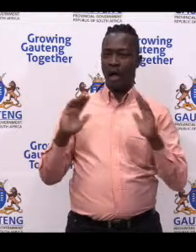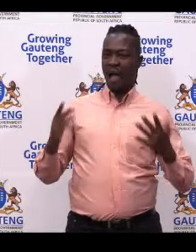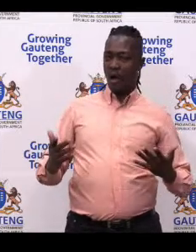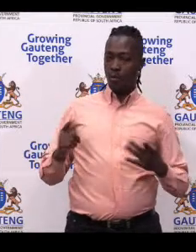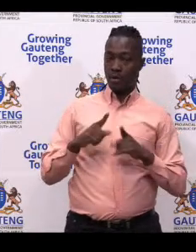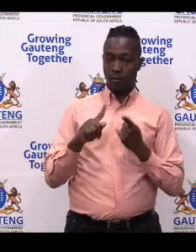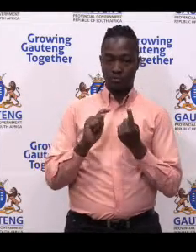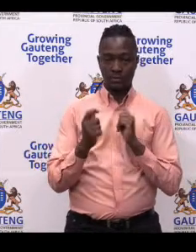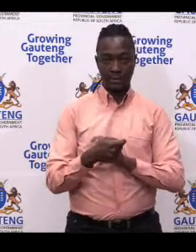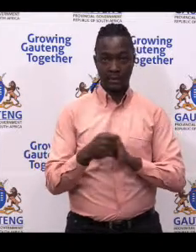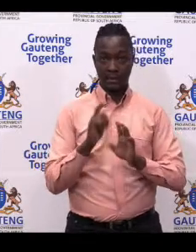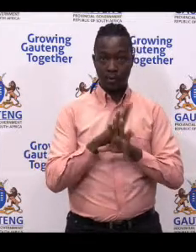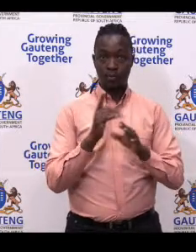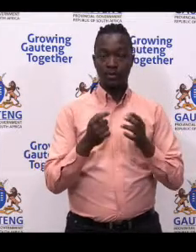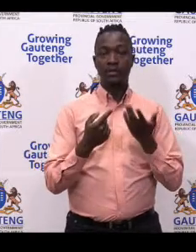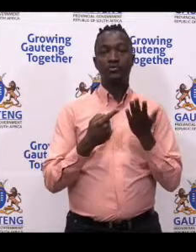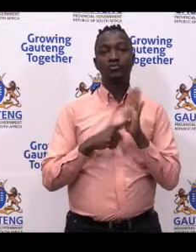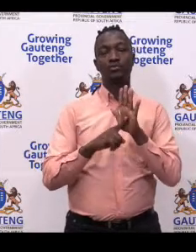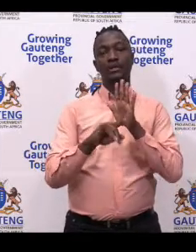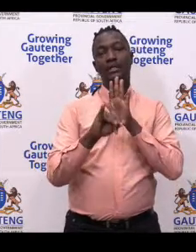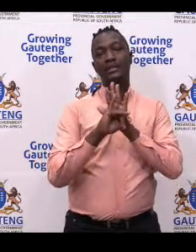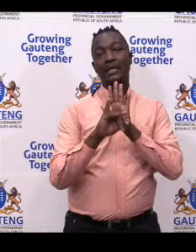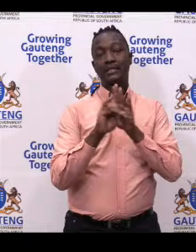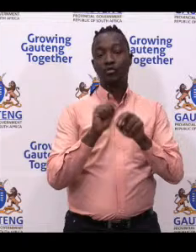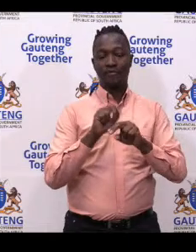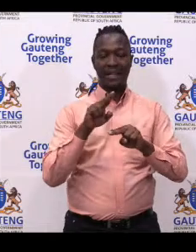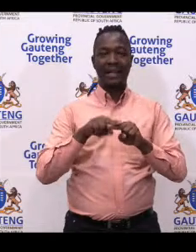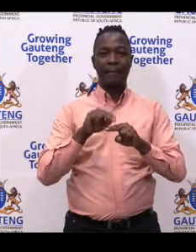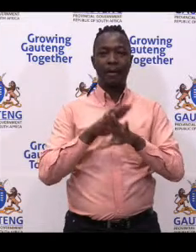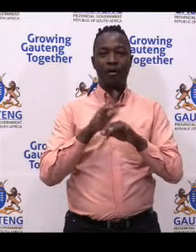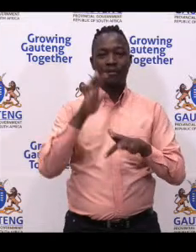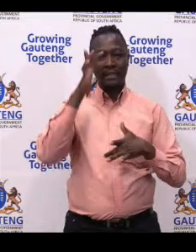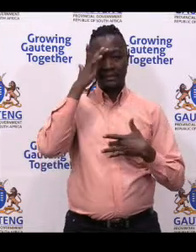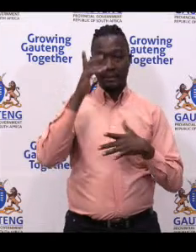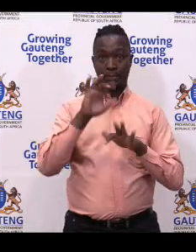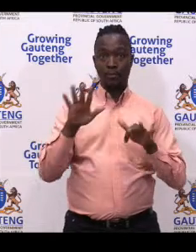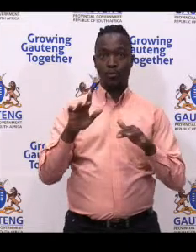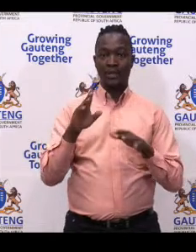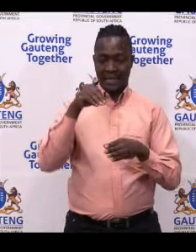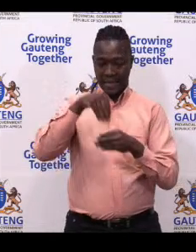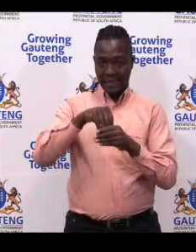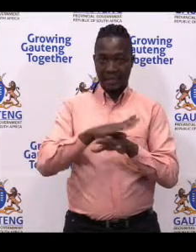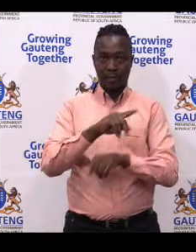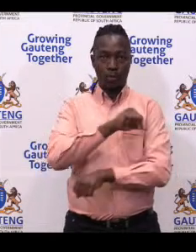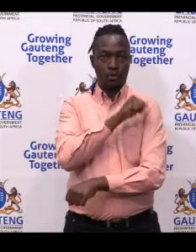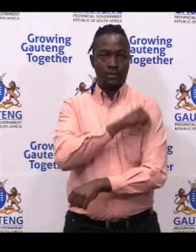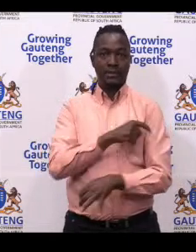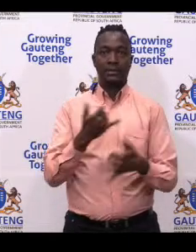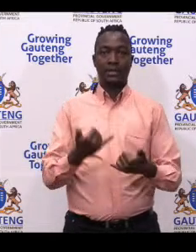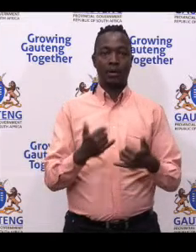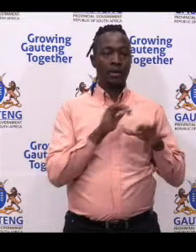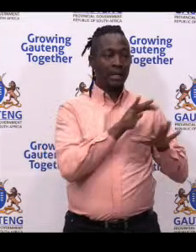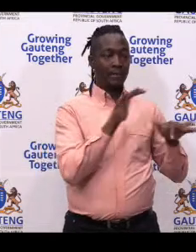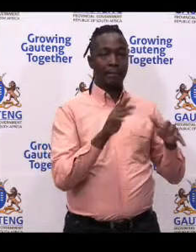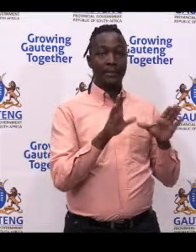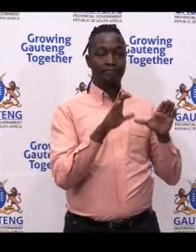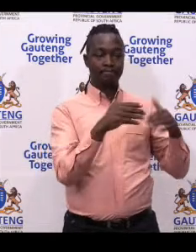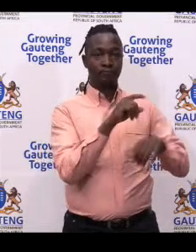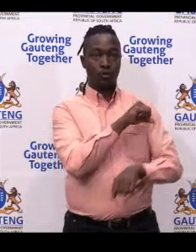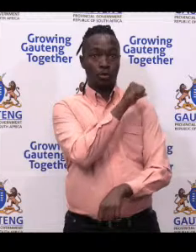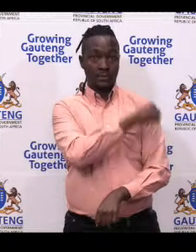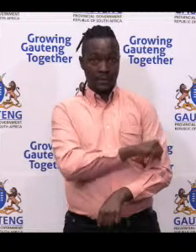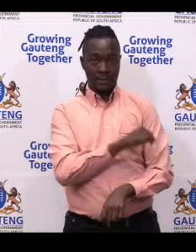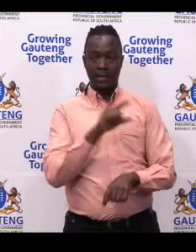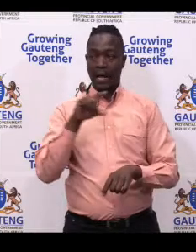indication from our point of view of the number of patients that are in our hospitals in the public sector, and those who are in